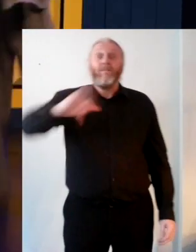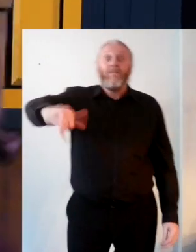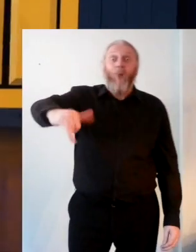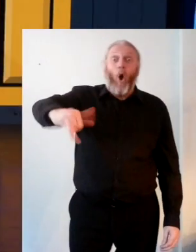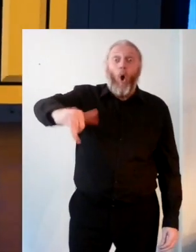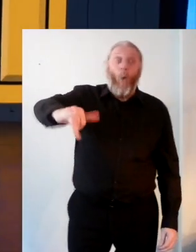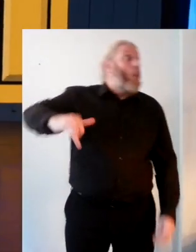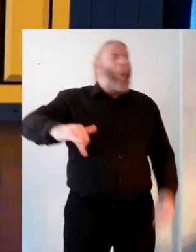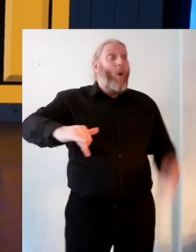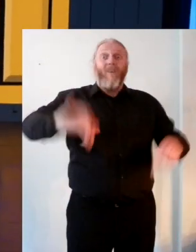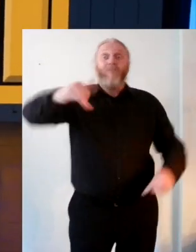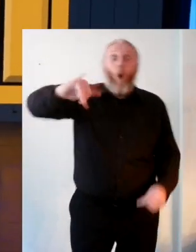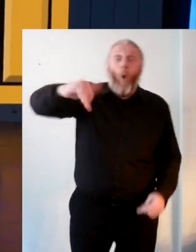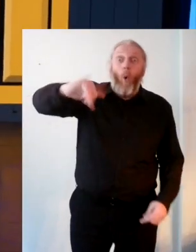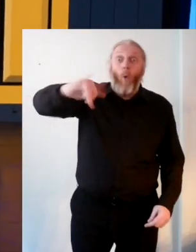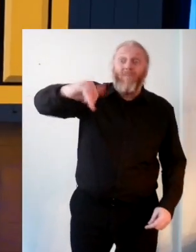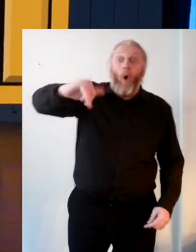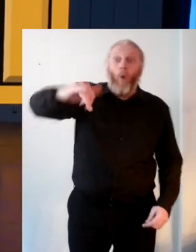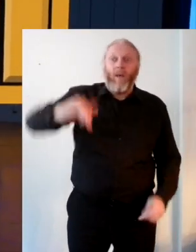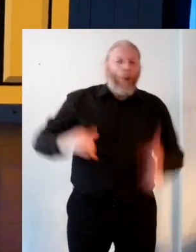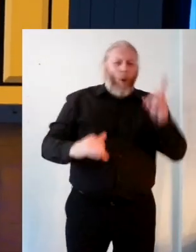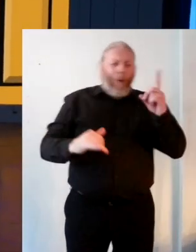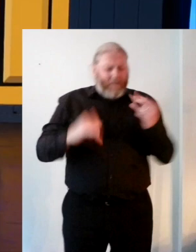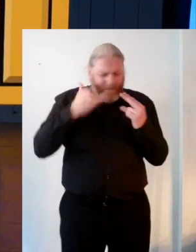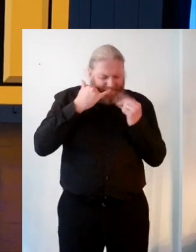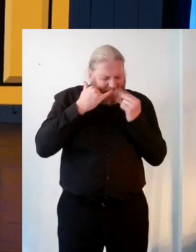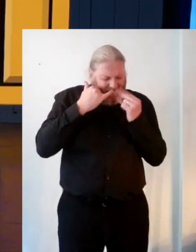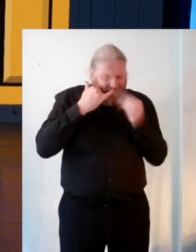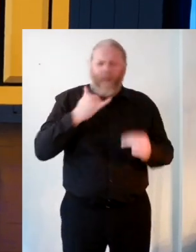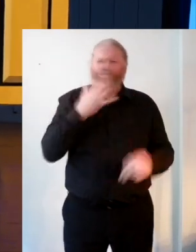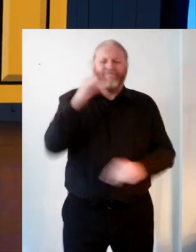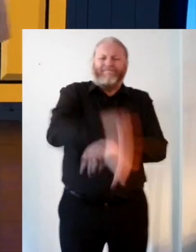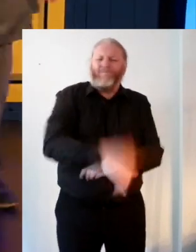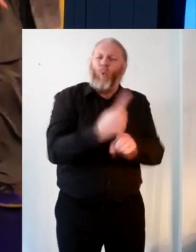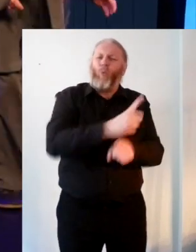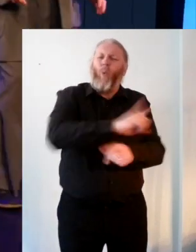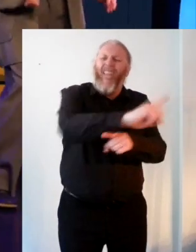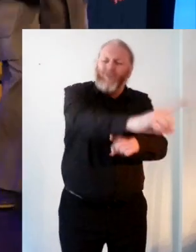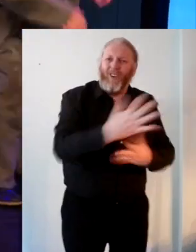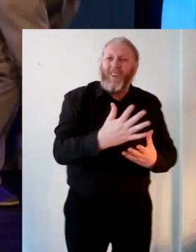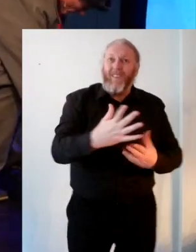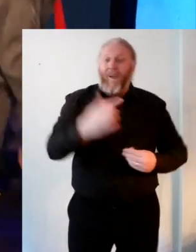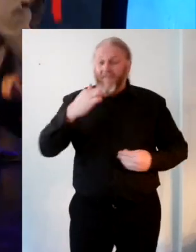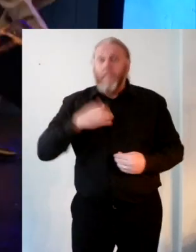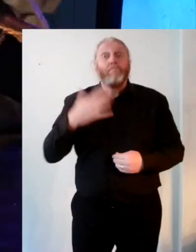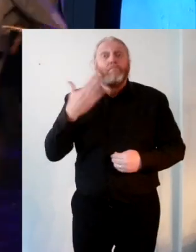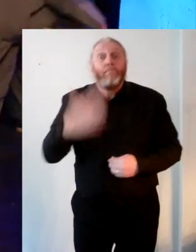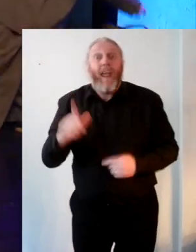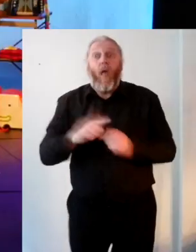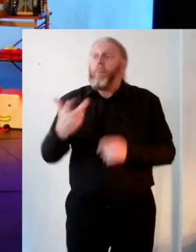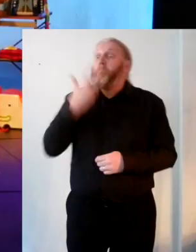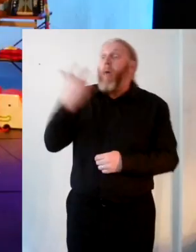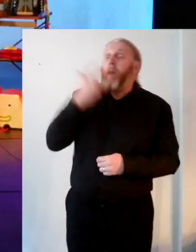Oh, phone, phone, phone. Oh, no, no, no. Wait, wait. I'll answer it in a minute. I've not solved the